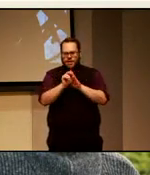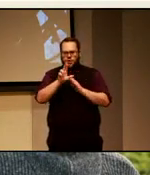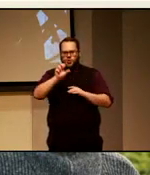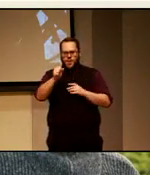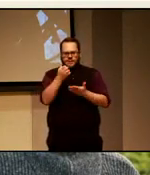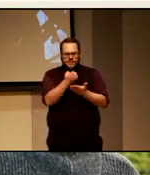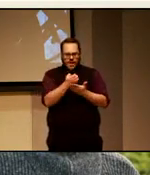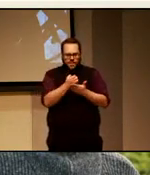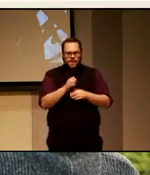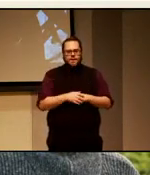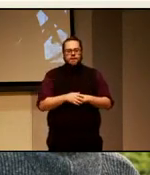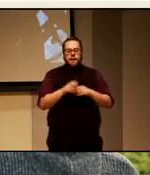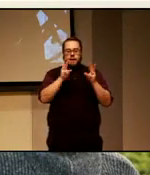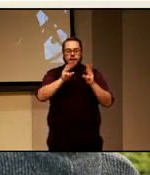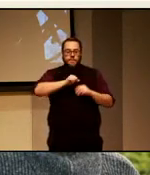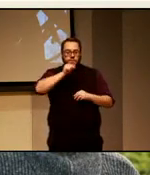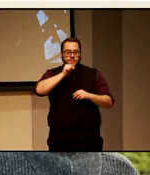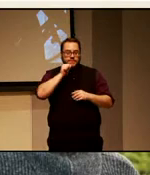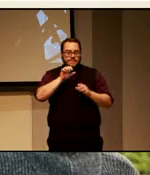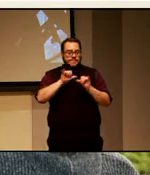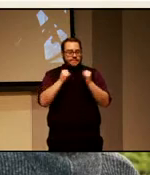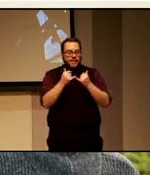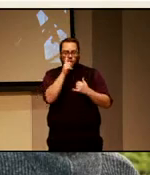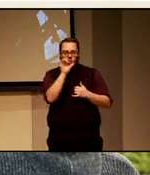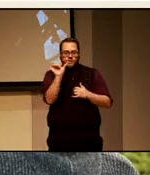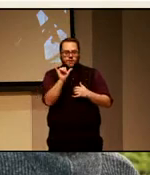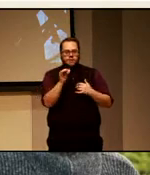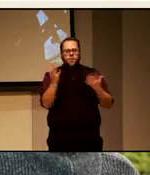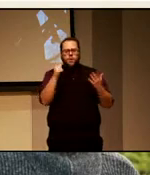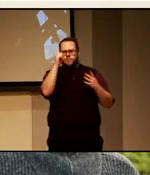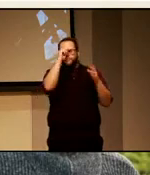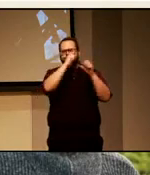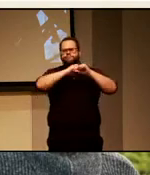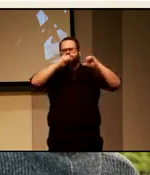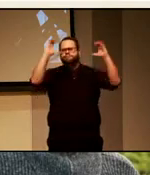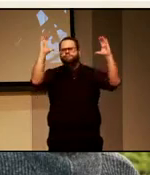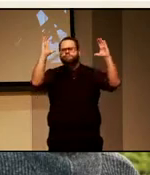and a climate resilient society looks like, what do you envision?